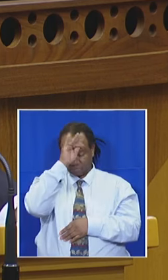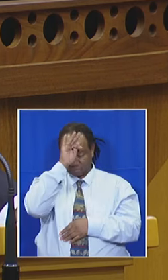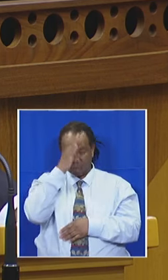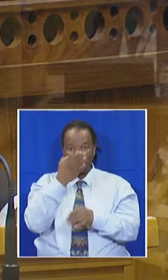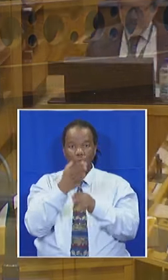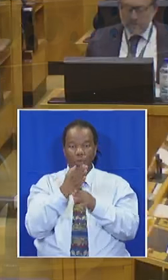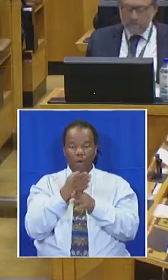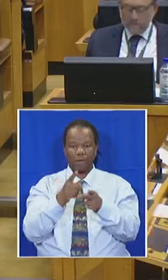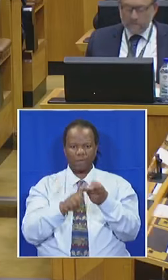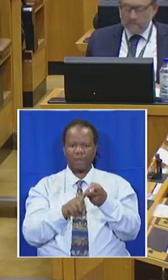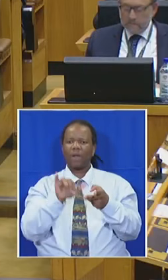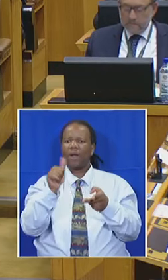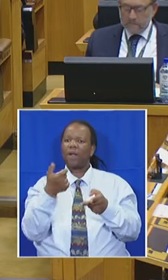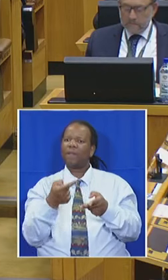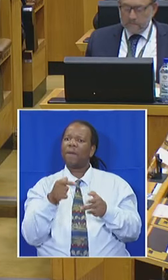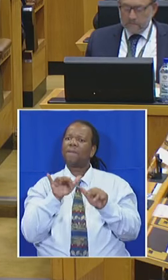people live.